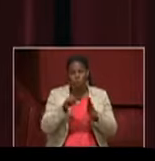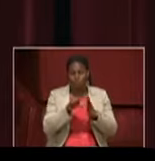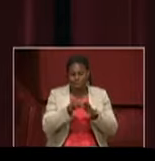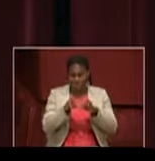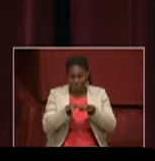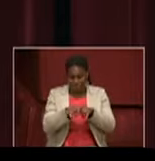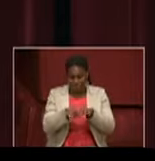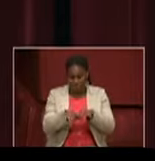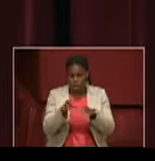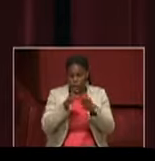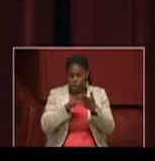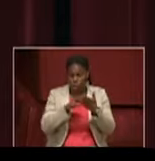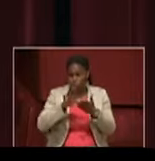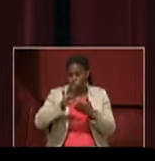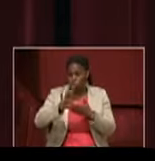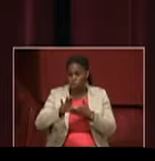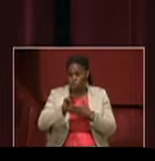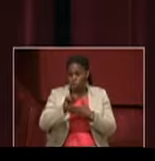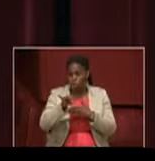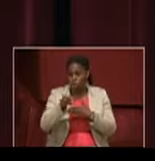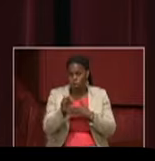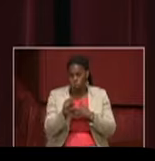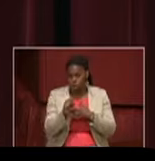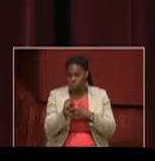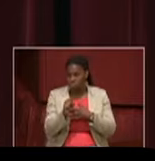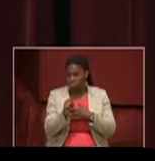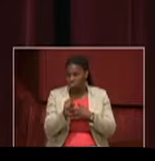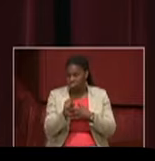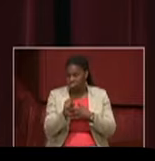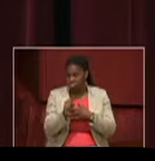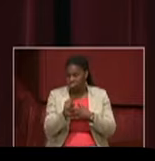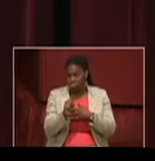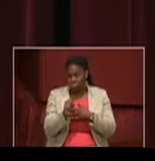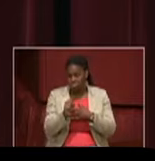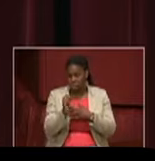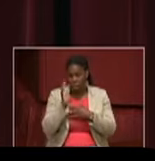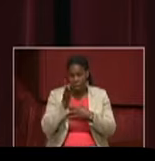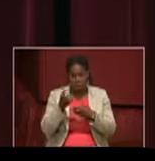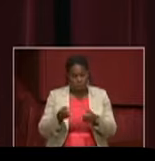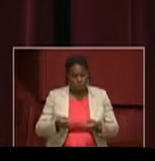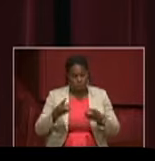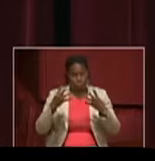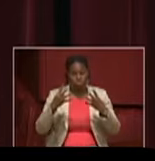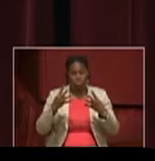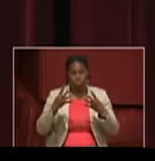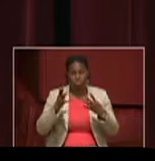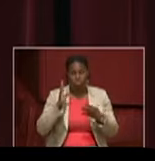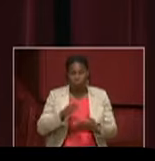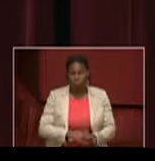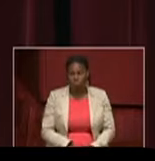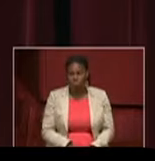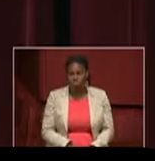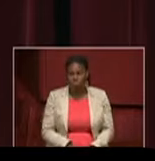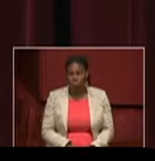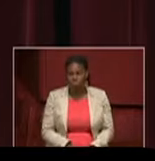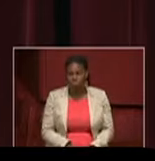in Researcher News, and you'll get some hits, and click into those.